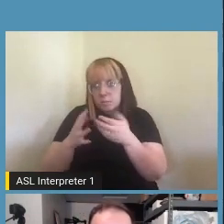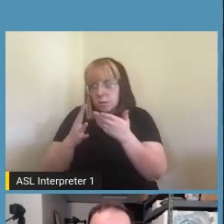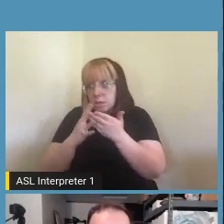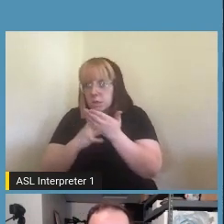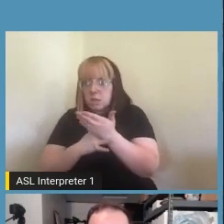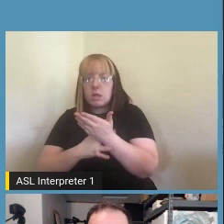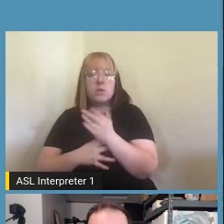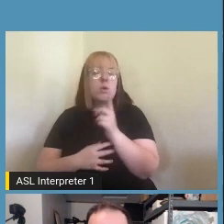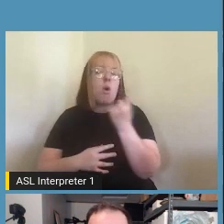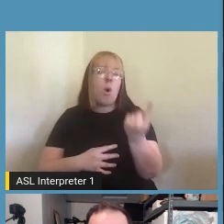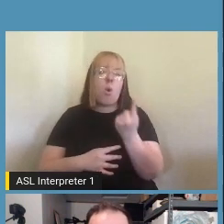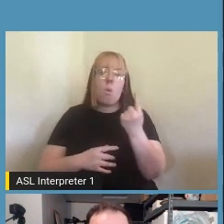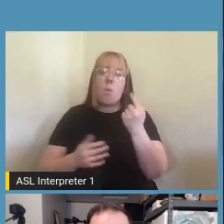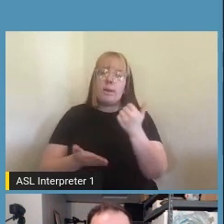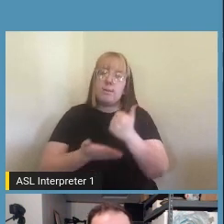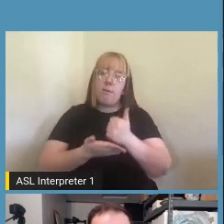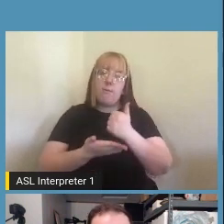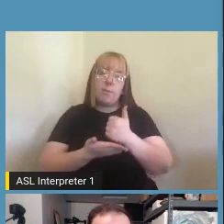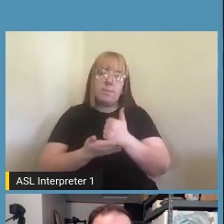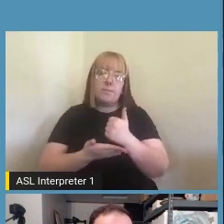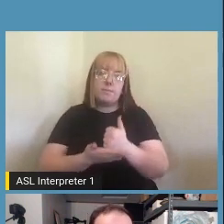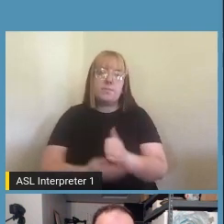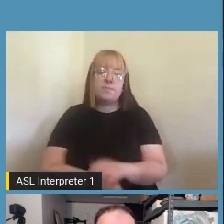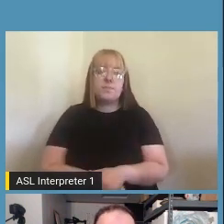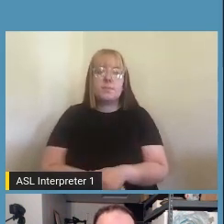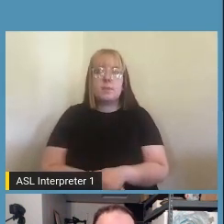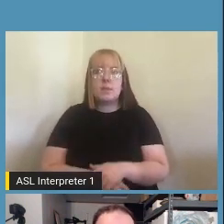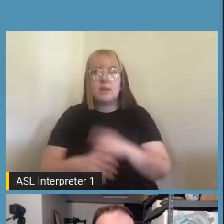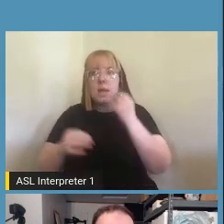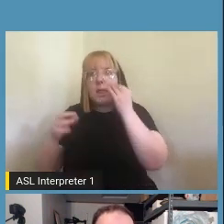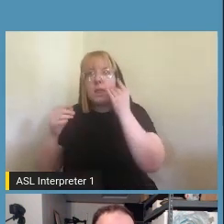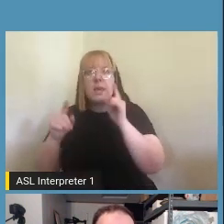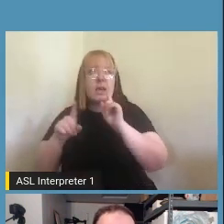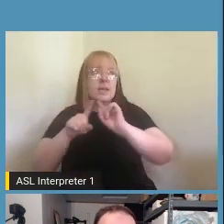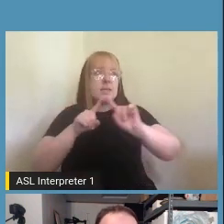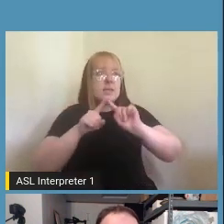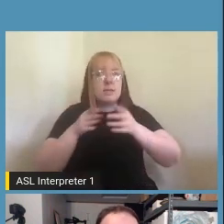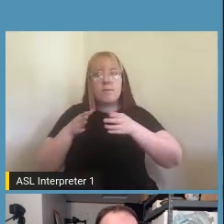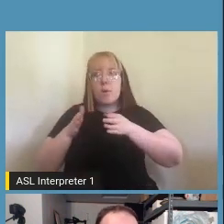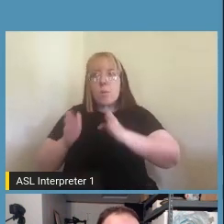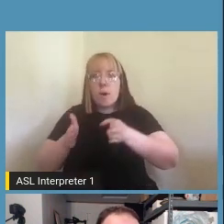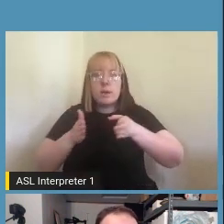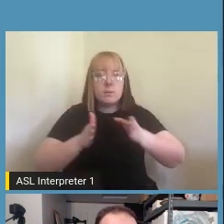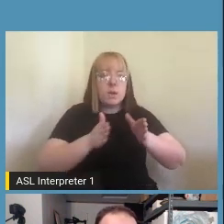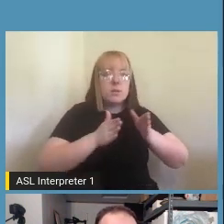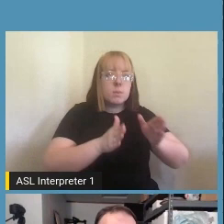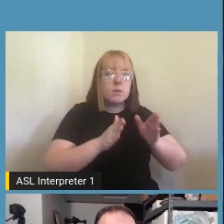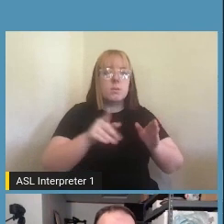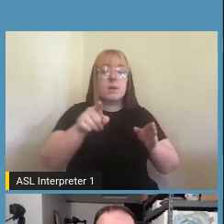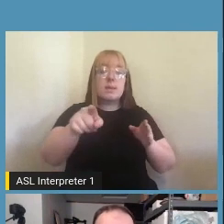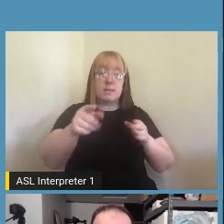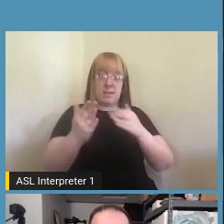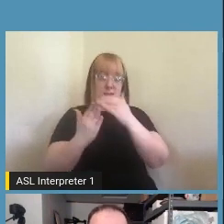helpful to think in different ways. So these are traditional